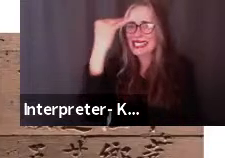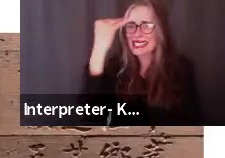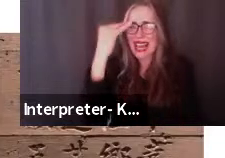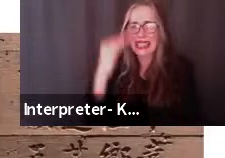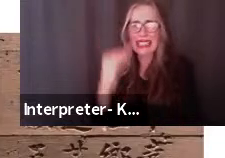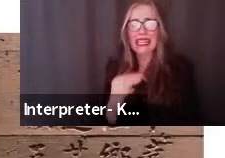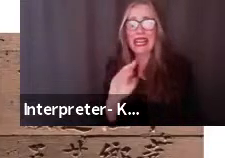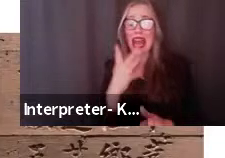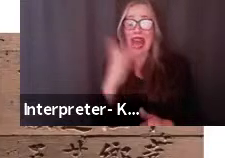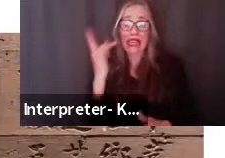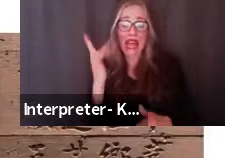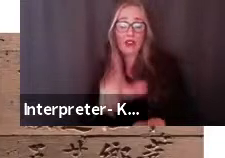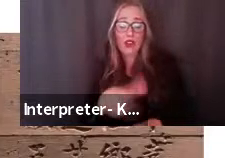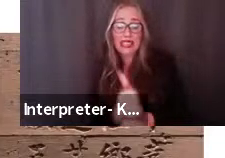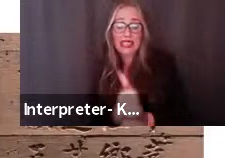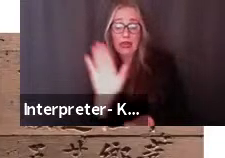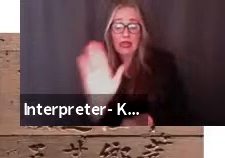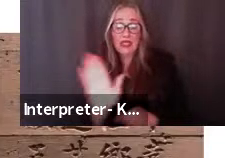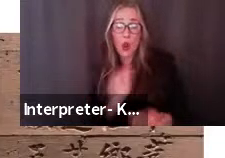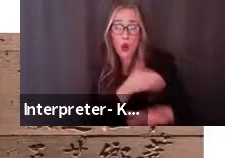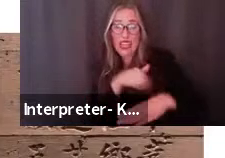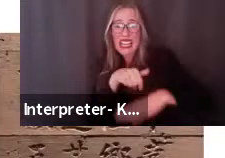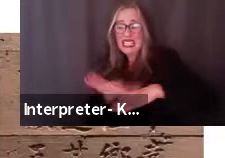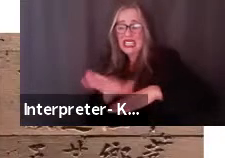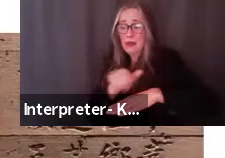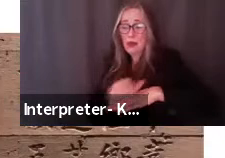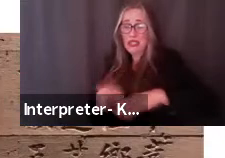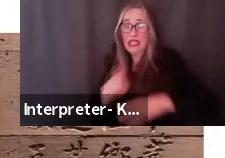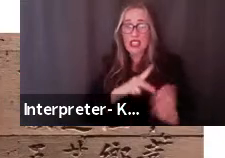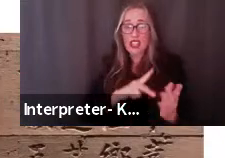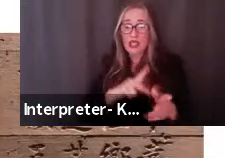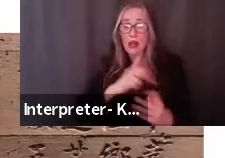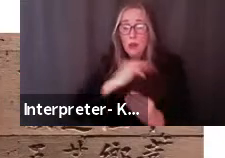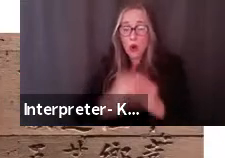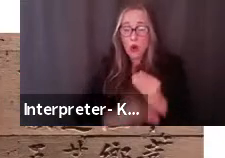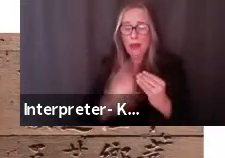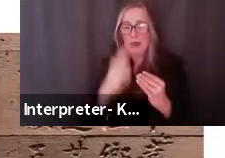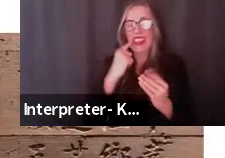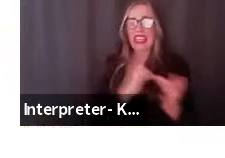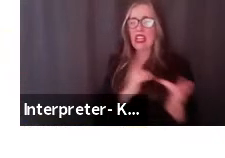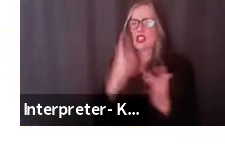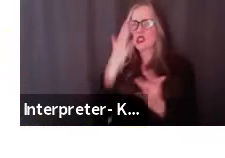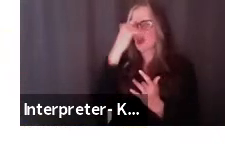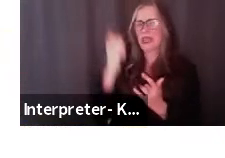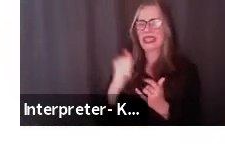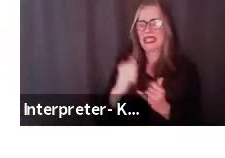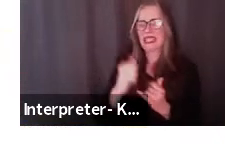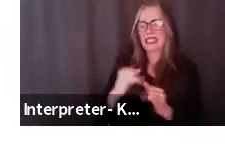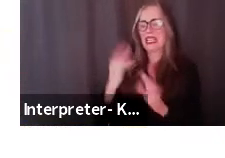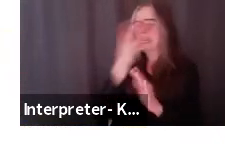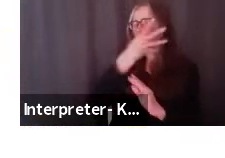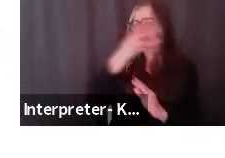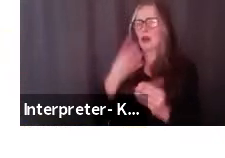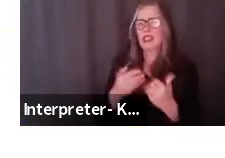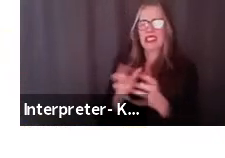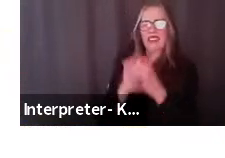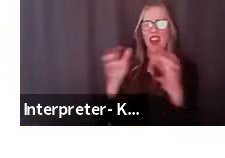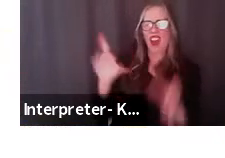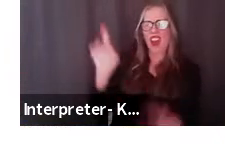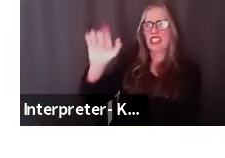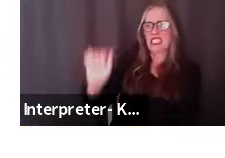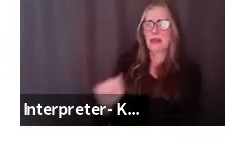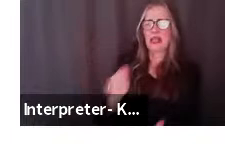deportation office highlighting concern about mental illness and disability in immigrants in california